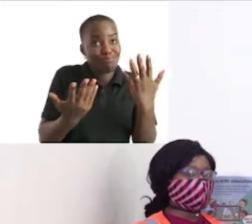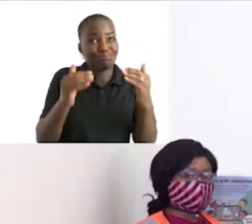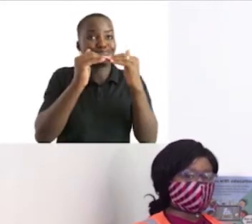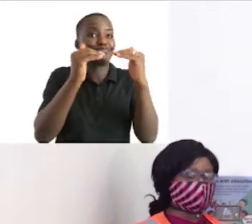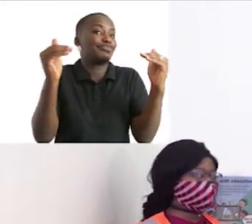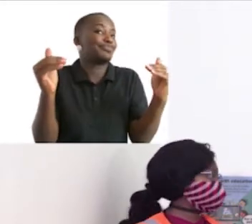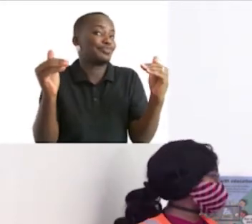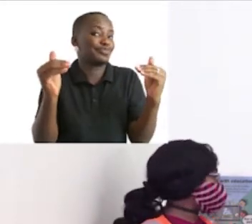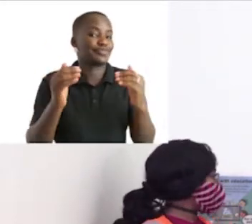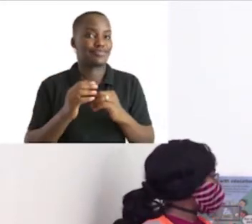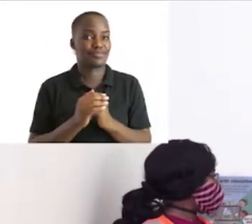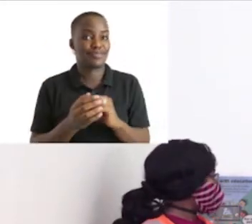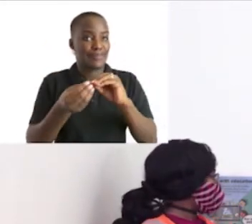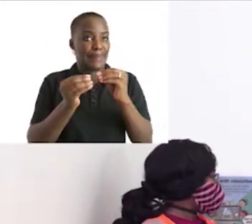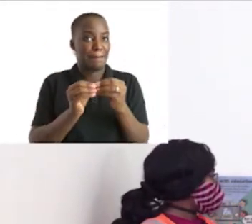number?